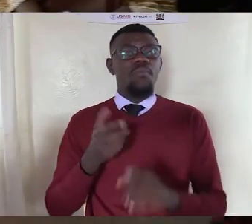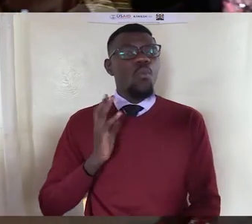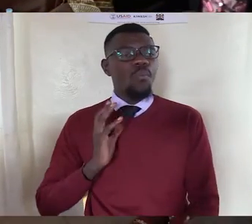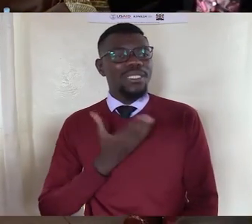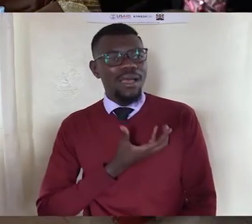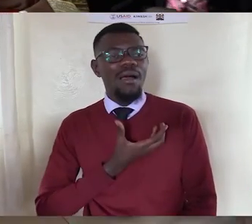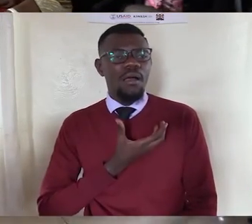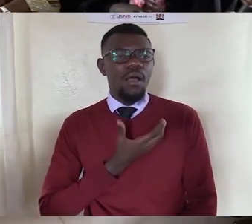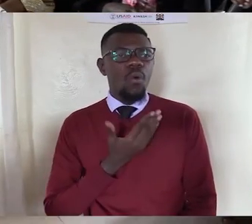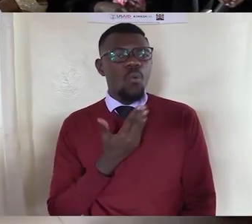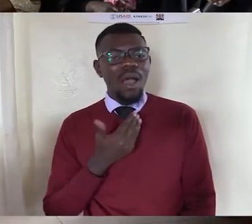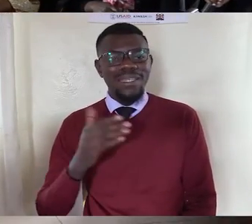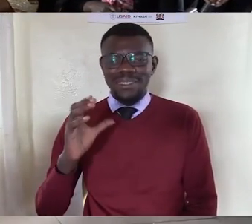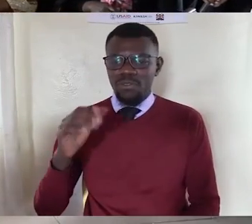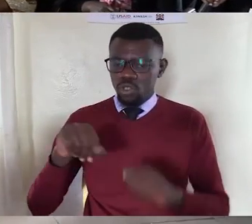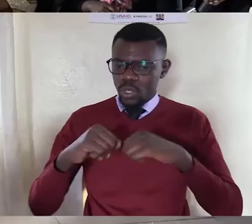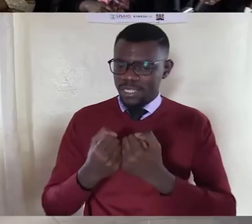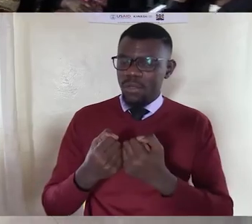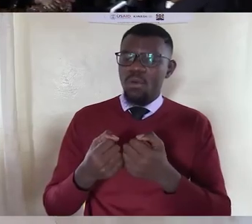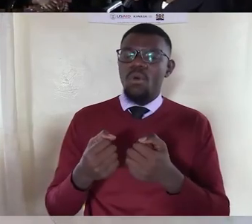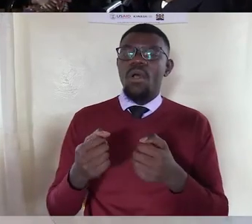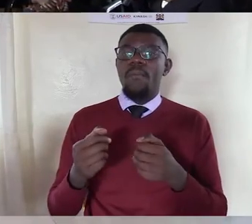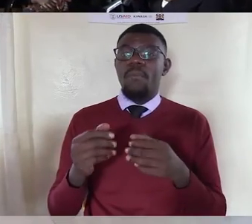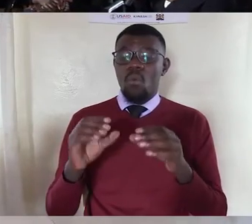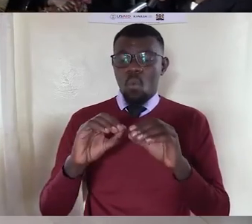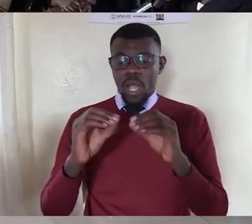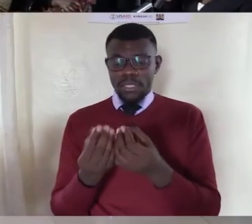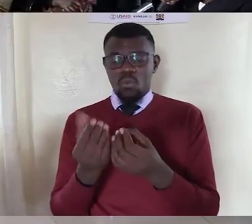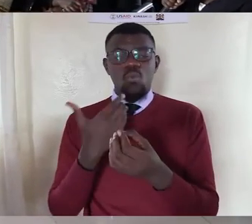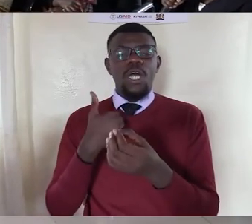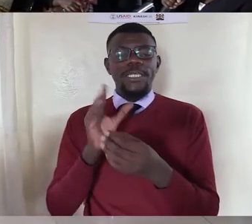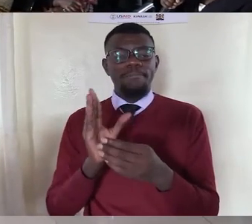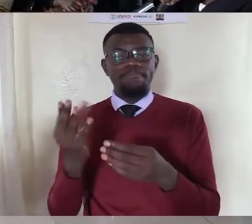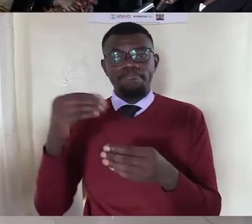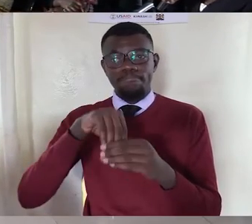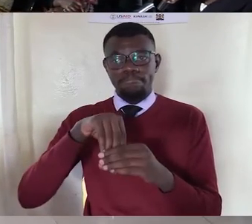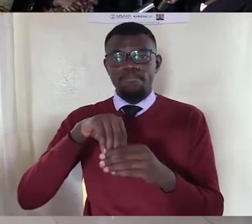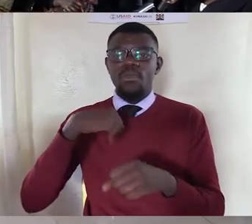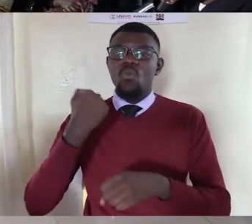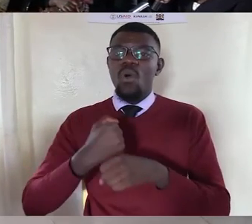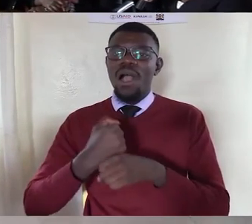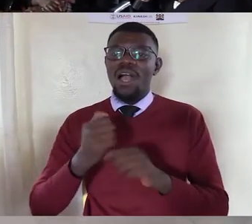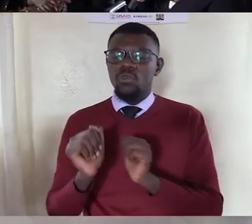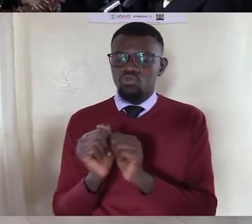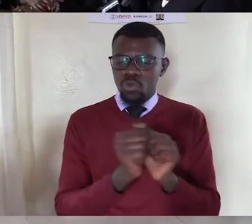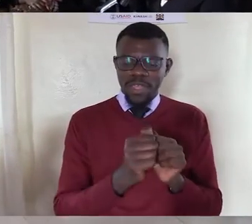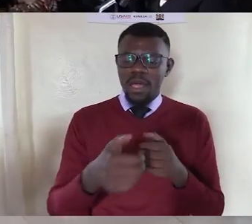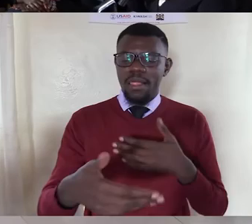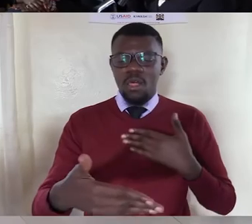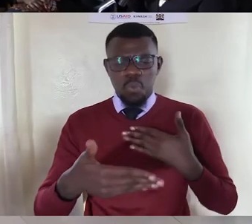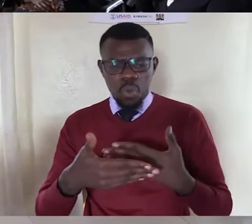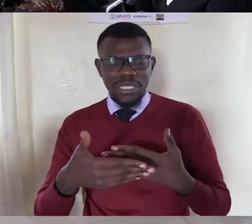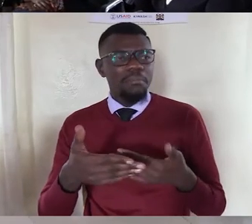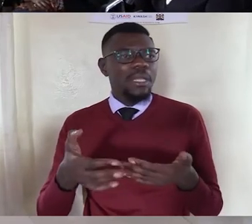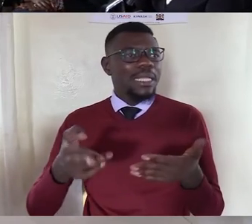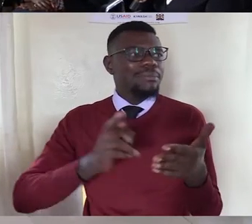want love that civil society organizations are also represented, so that we can work closely to just ensure that there's no